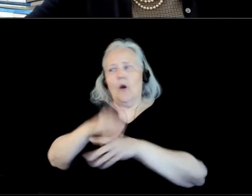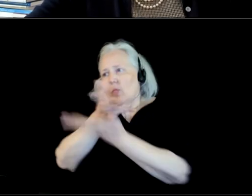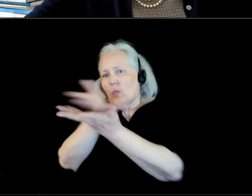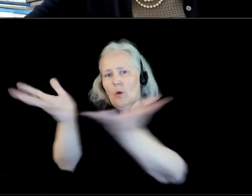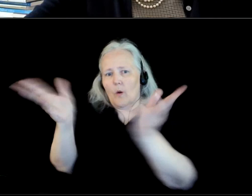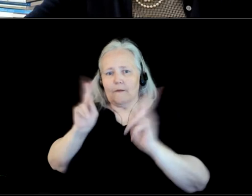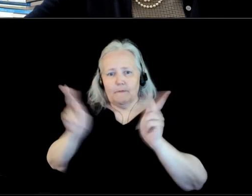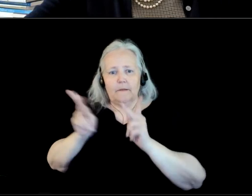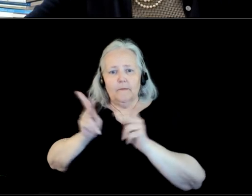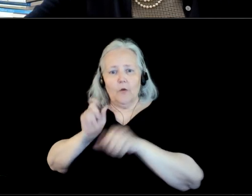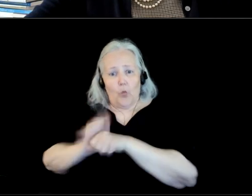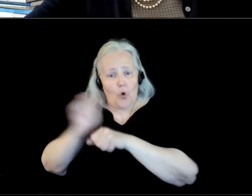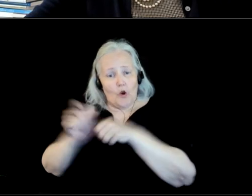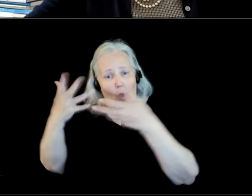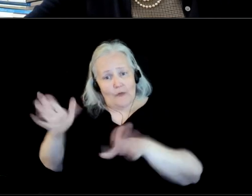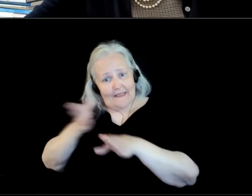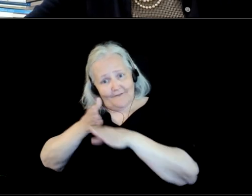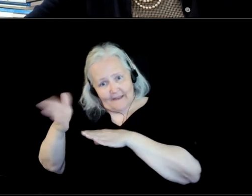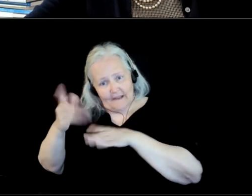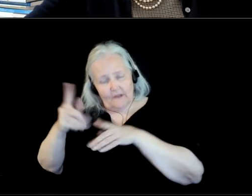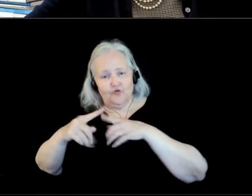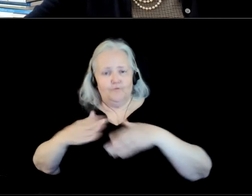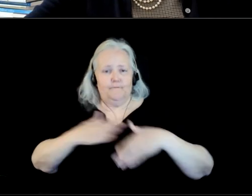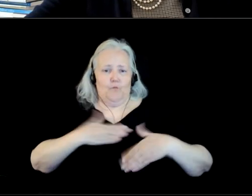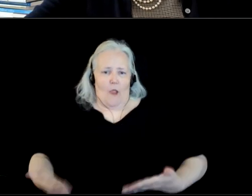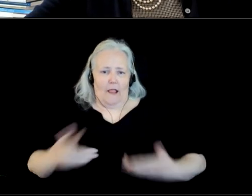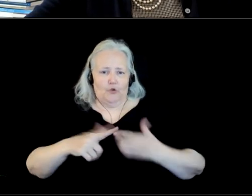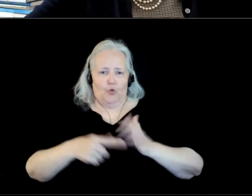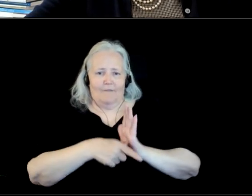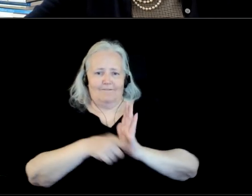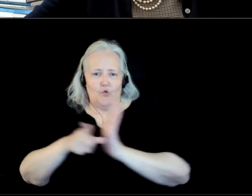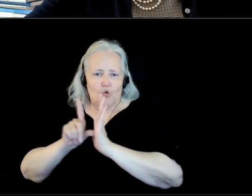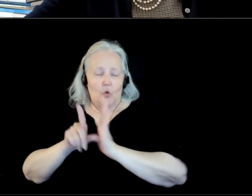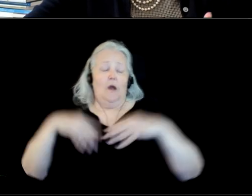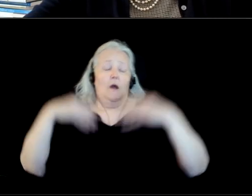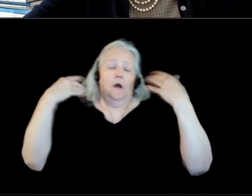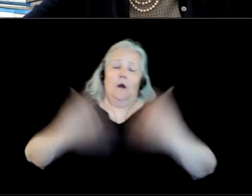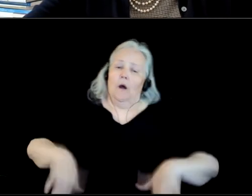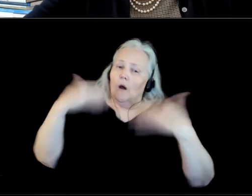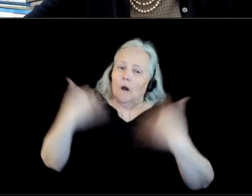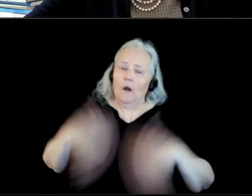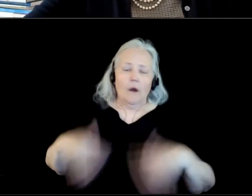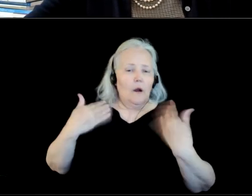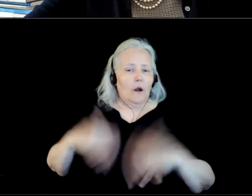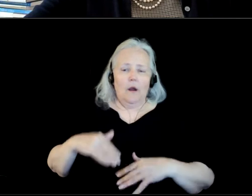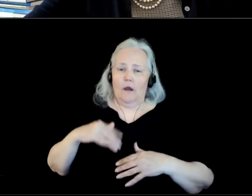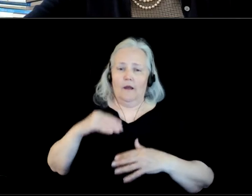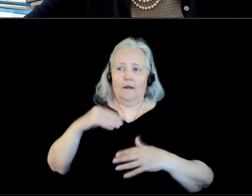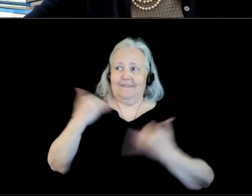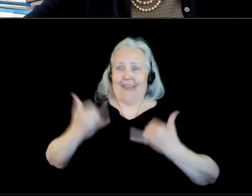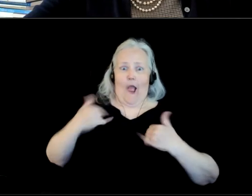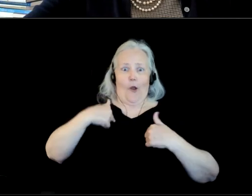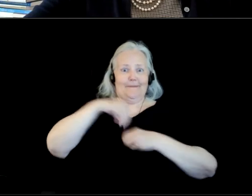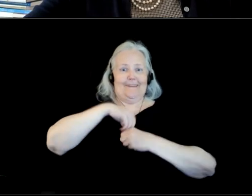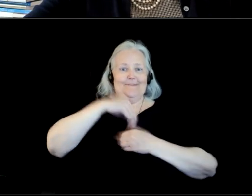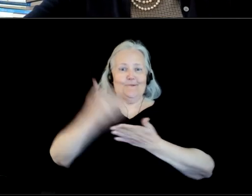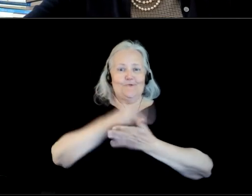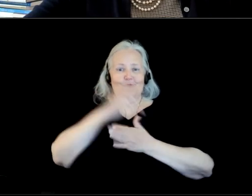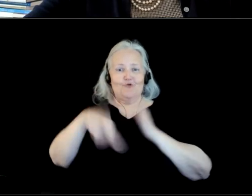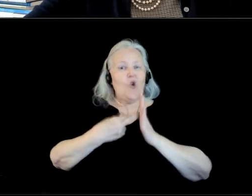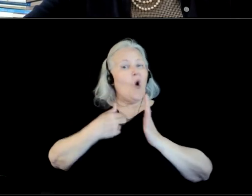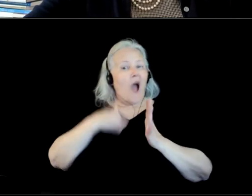field, I cannot tell you how much in this new role I will rely on